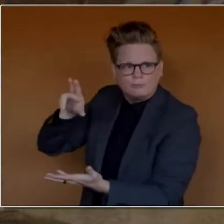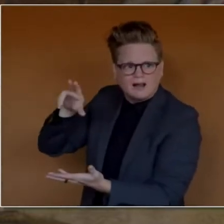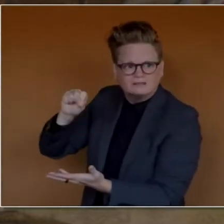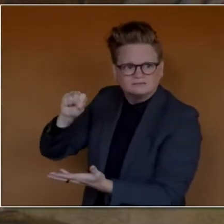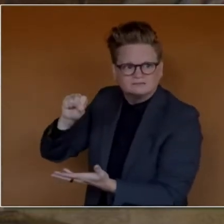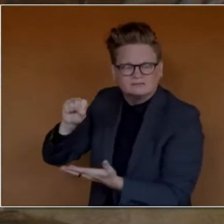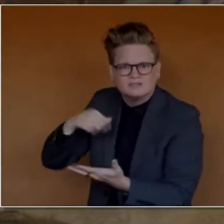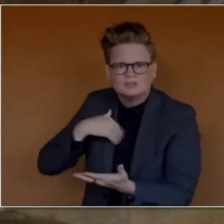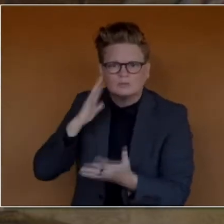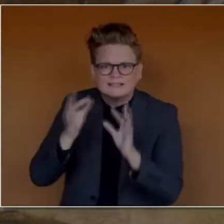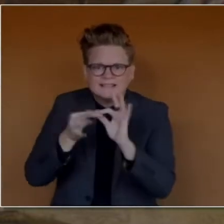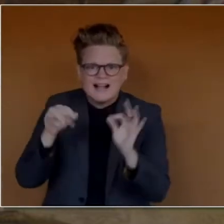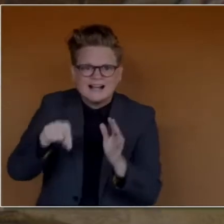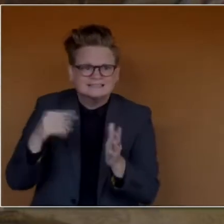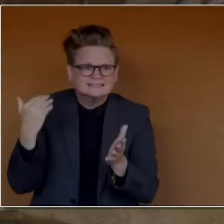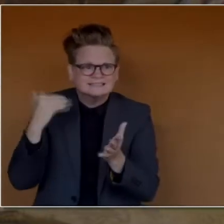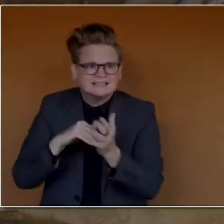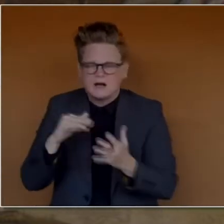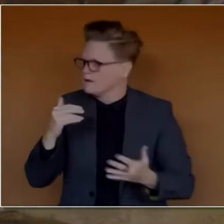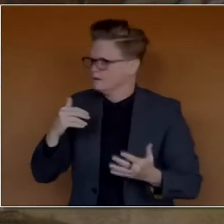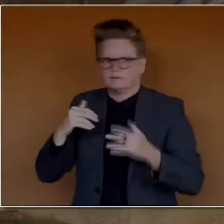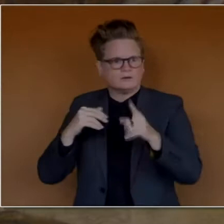because only 3 people apparently heard it.